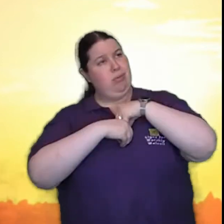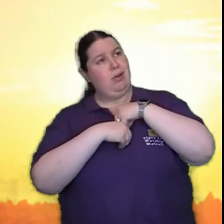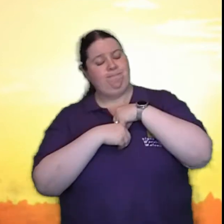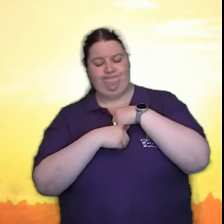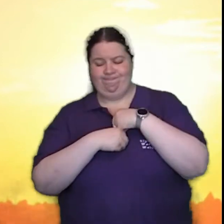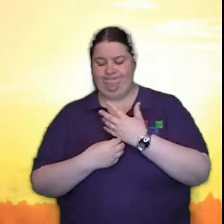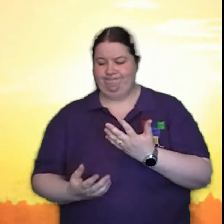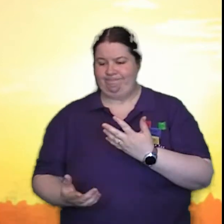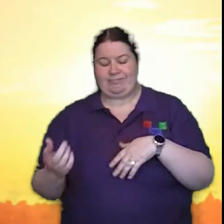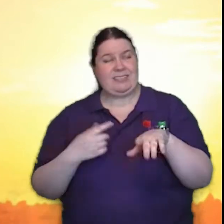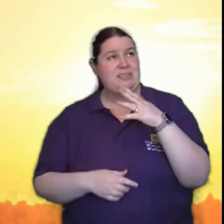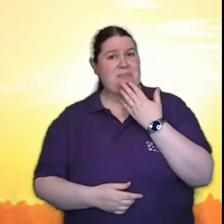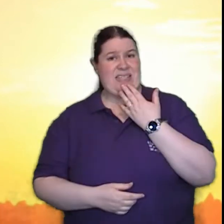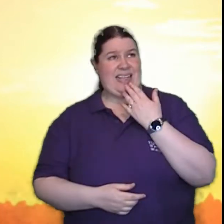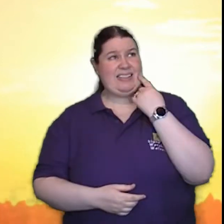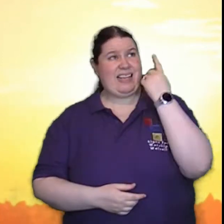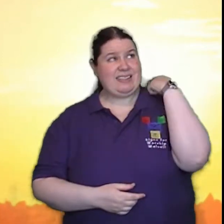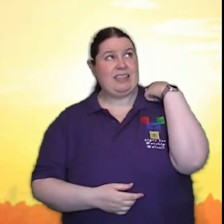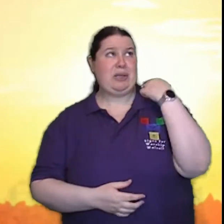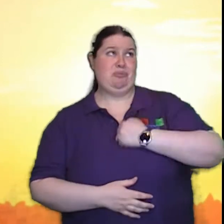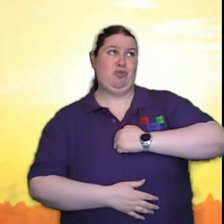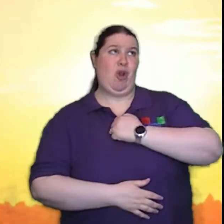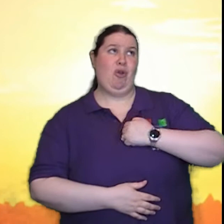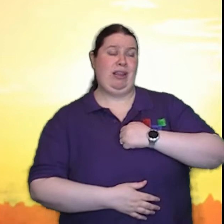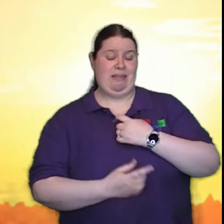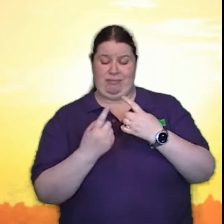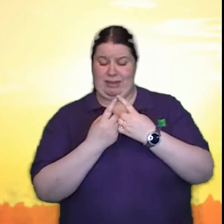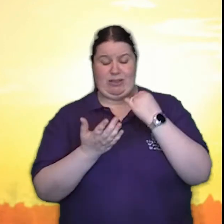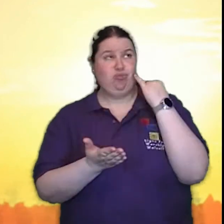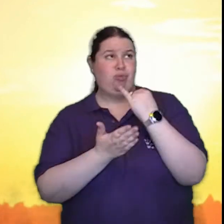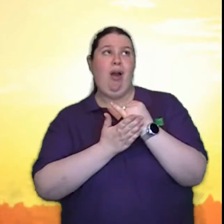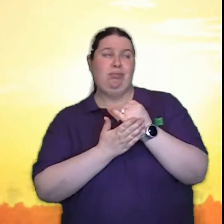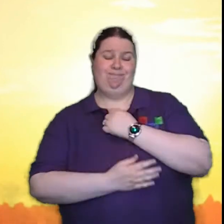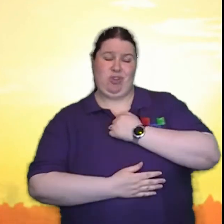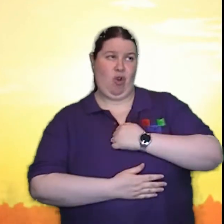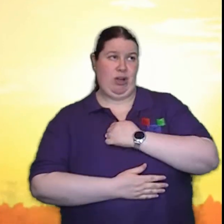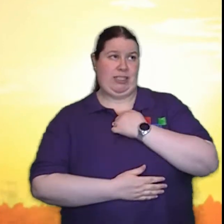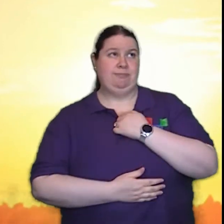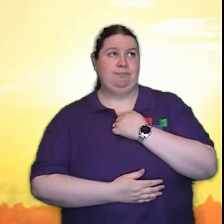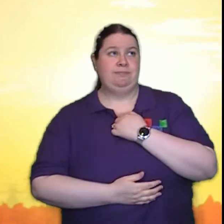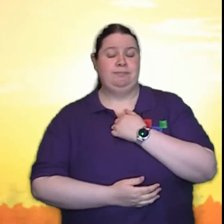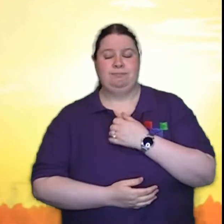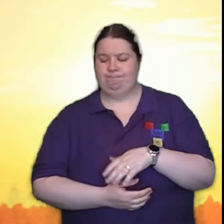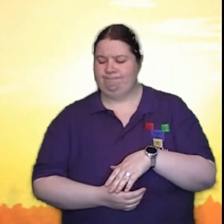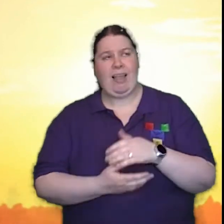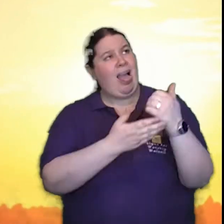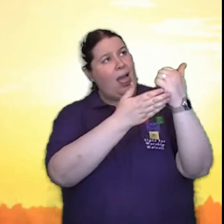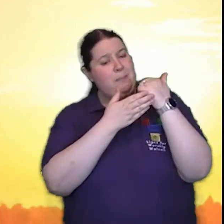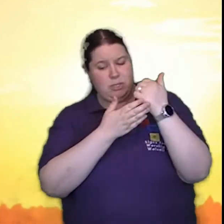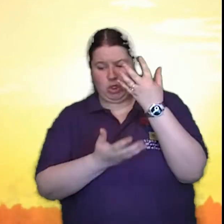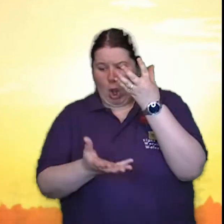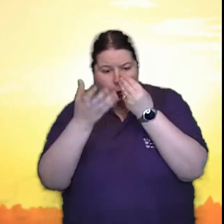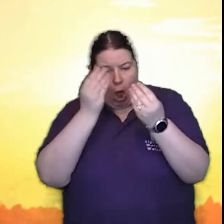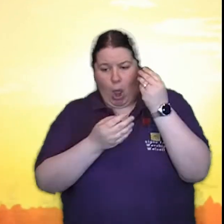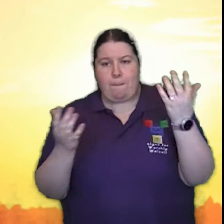lives. We are sorry for the mistakes we made yesterday and the things we did wrong. Help us